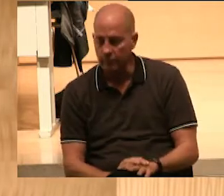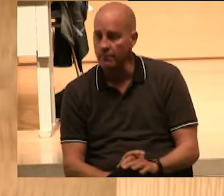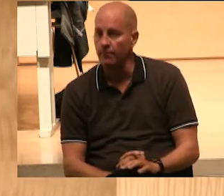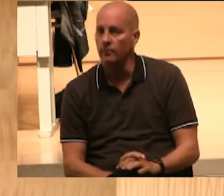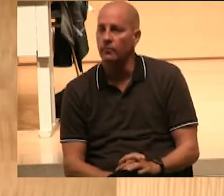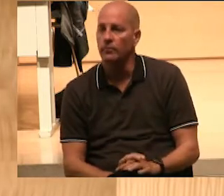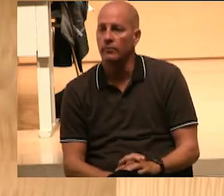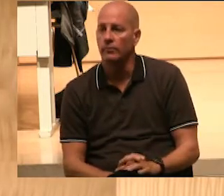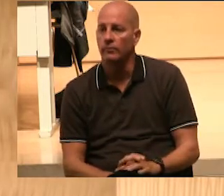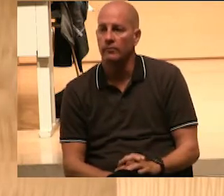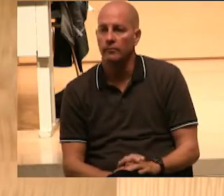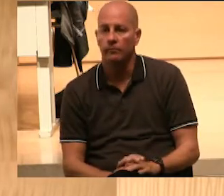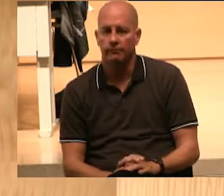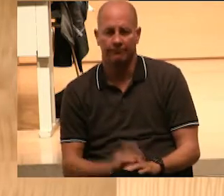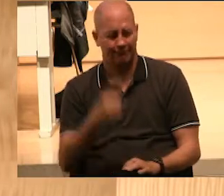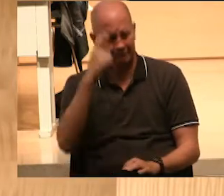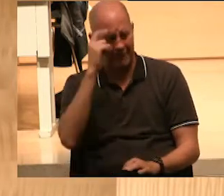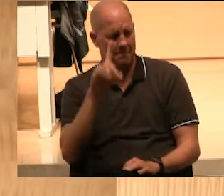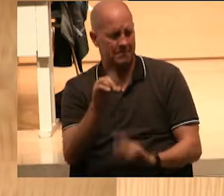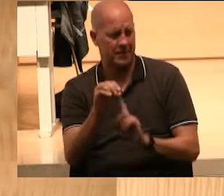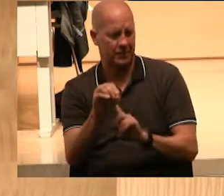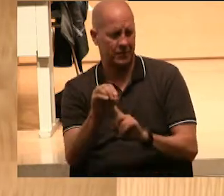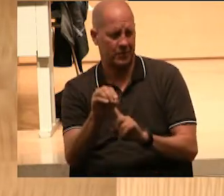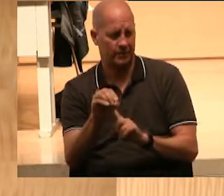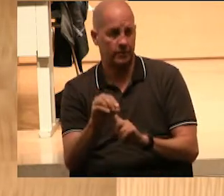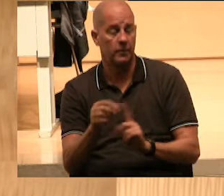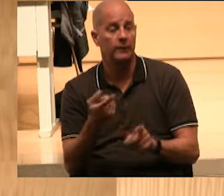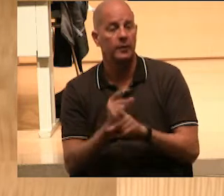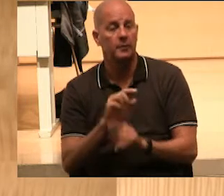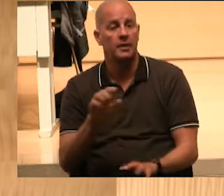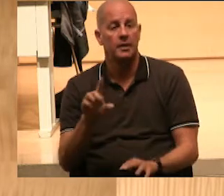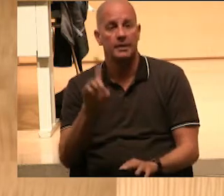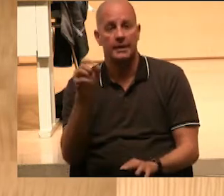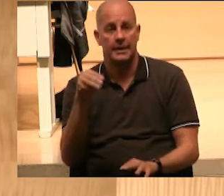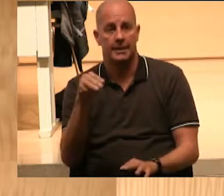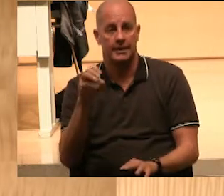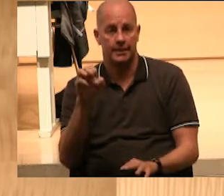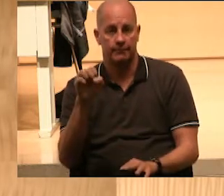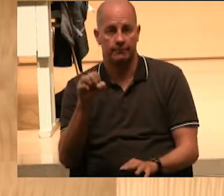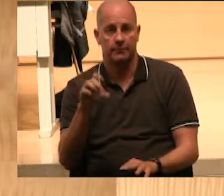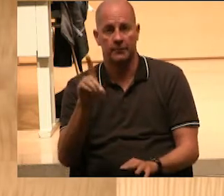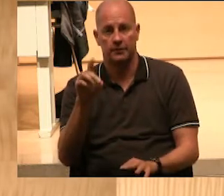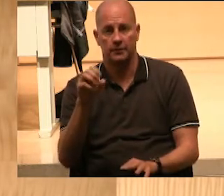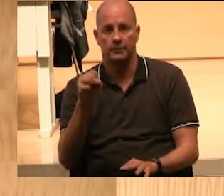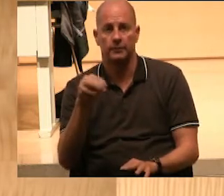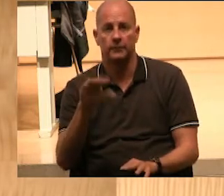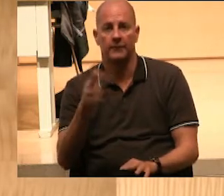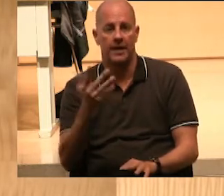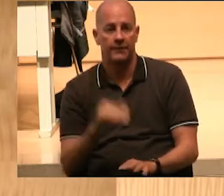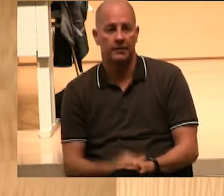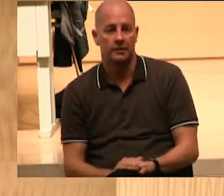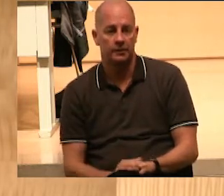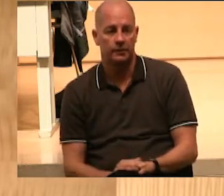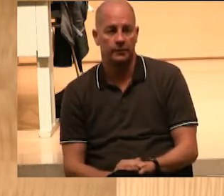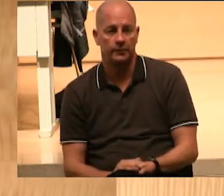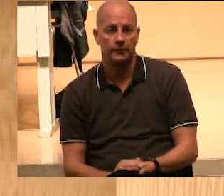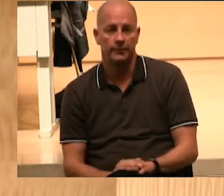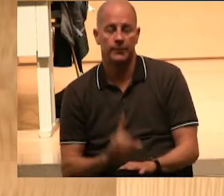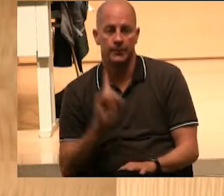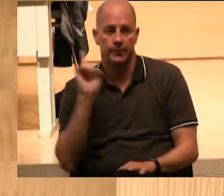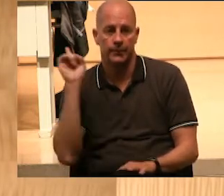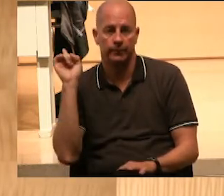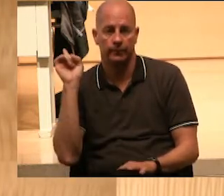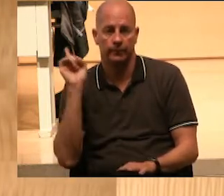So what is a mental disorder? According to the Diagnostic and Statistical Manual of Mental Disorders, which is kind of like